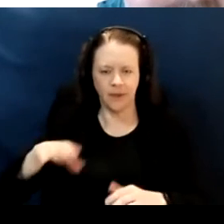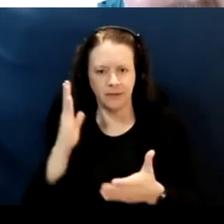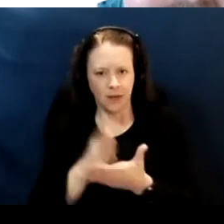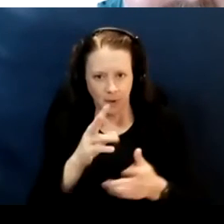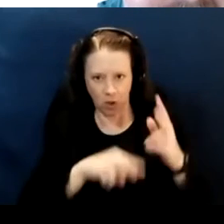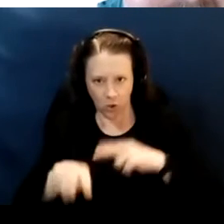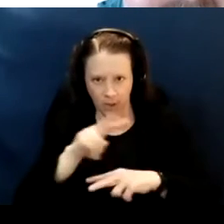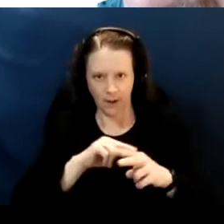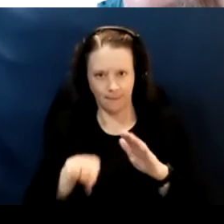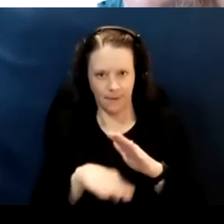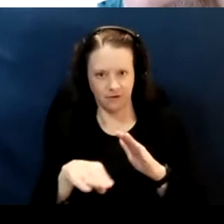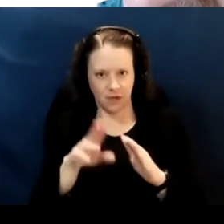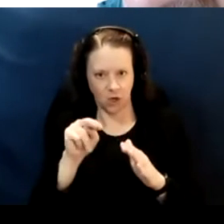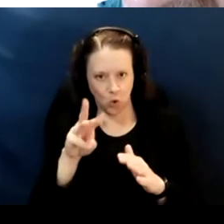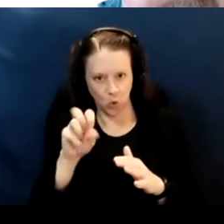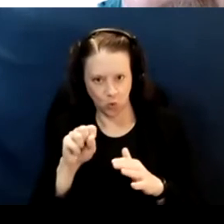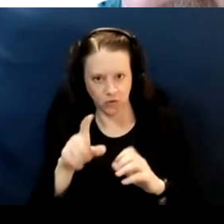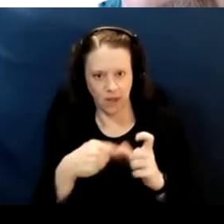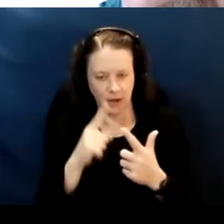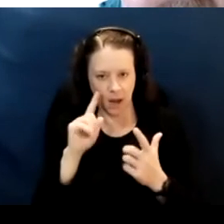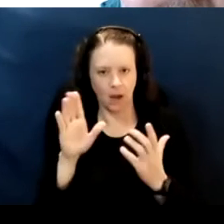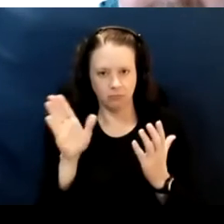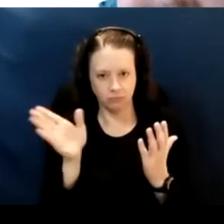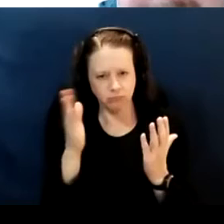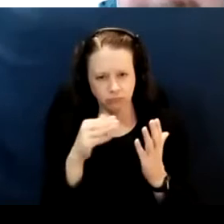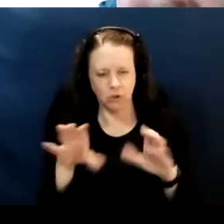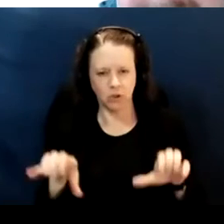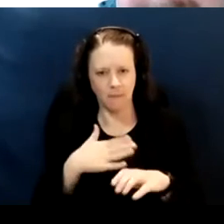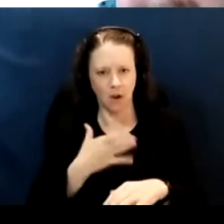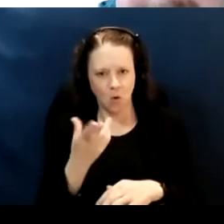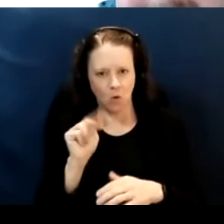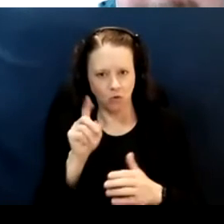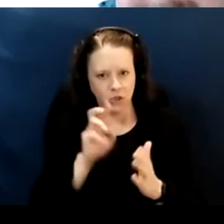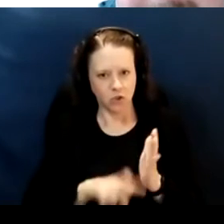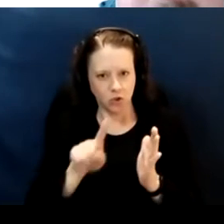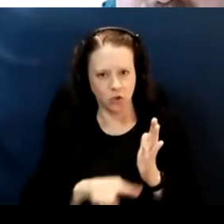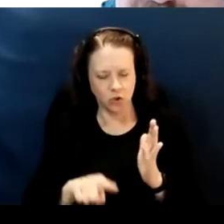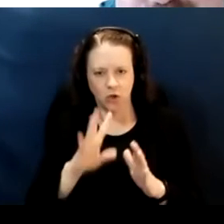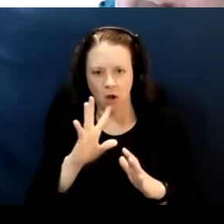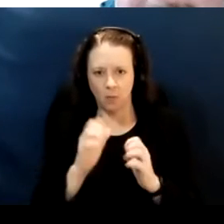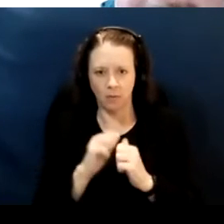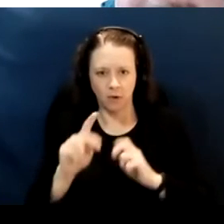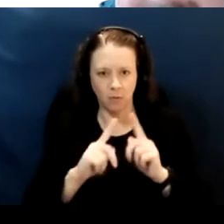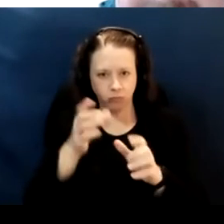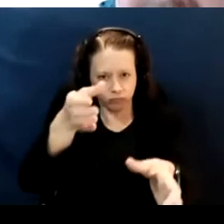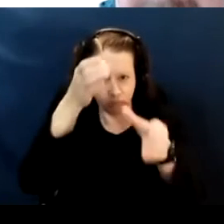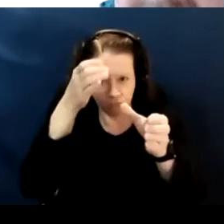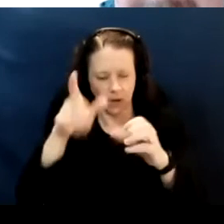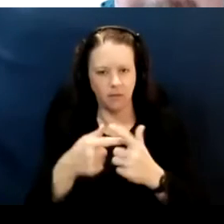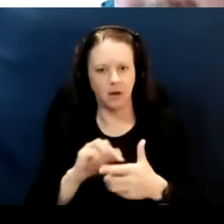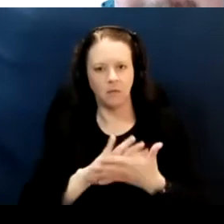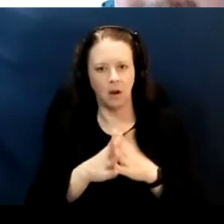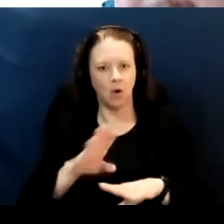doing my research and talking to people who knew a little bit more about it. And it made me comfortable and more easy, made it easier for me